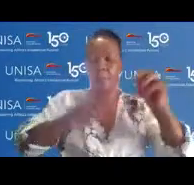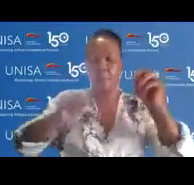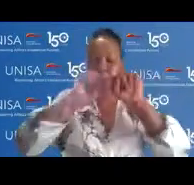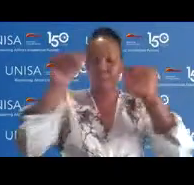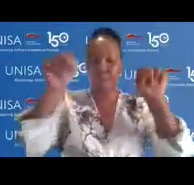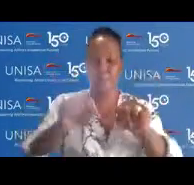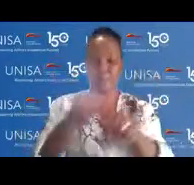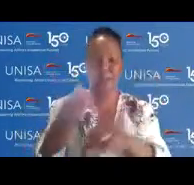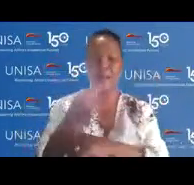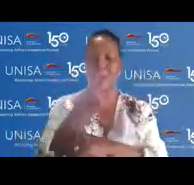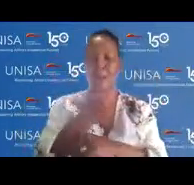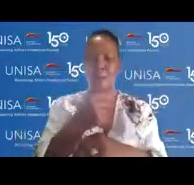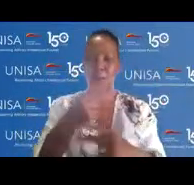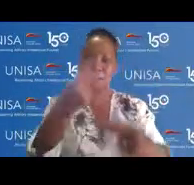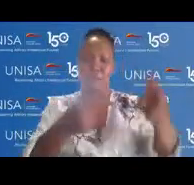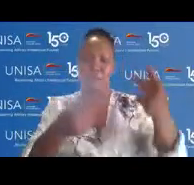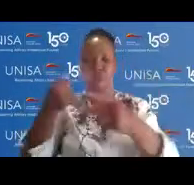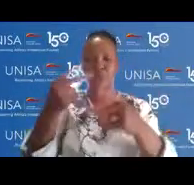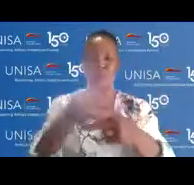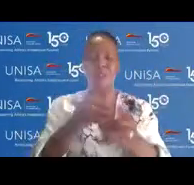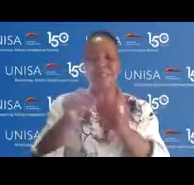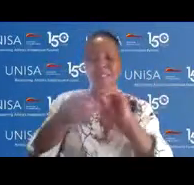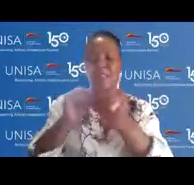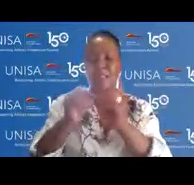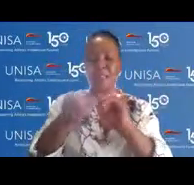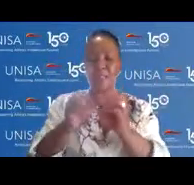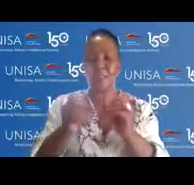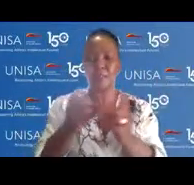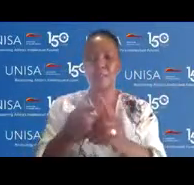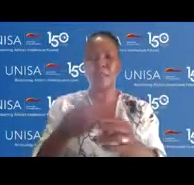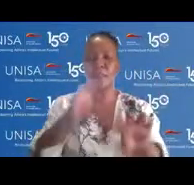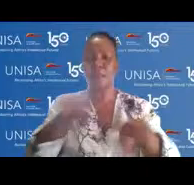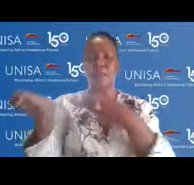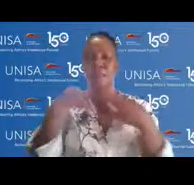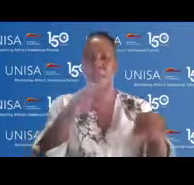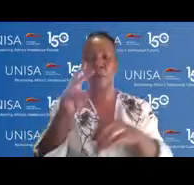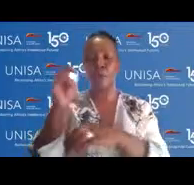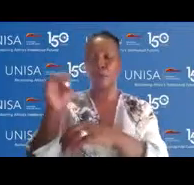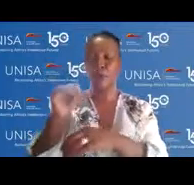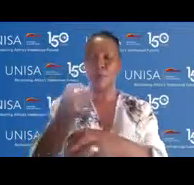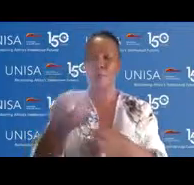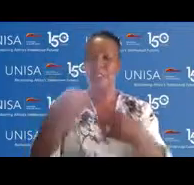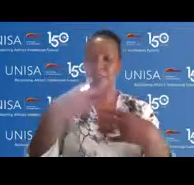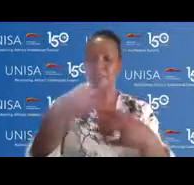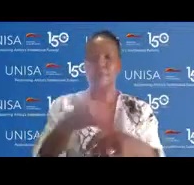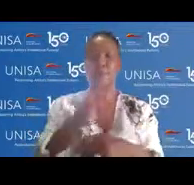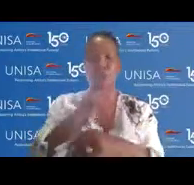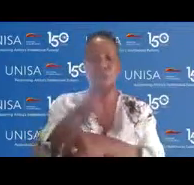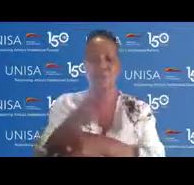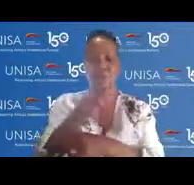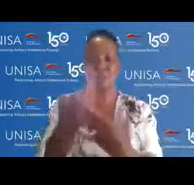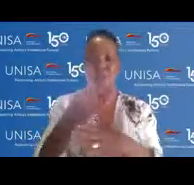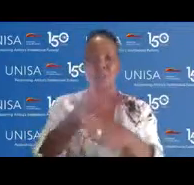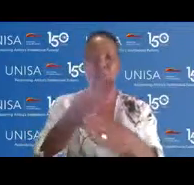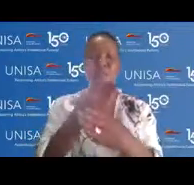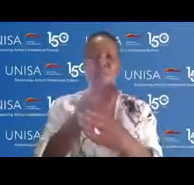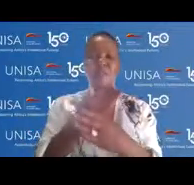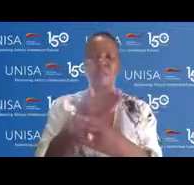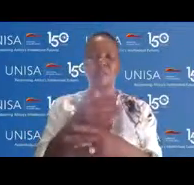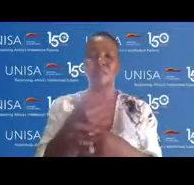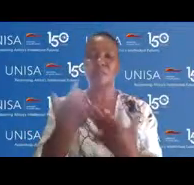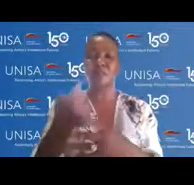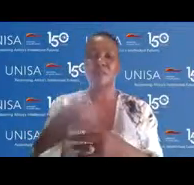the discussion forum and activities. That's what Moodle provides for us, and then we customize it to make it into the context of UNISA